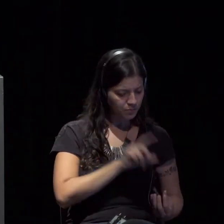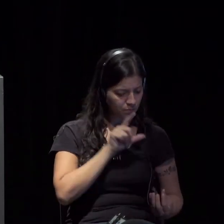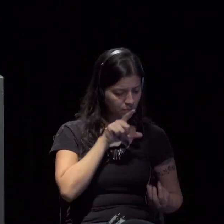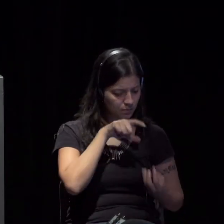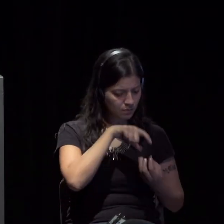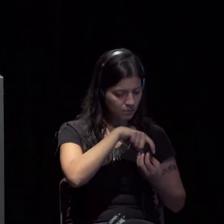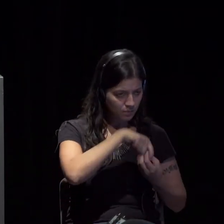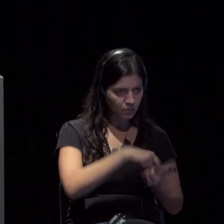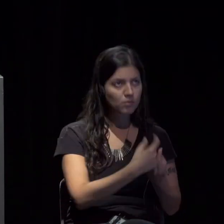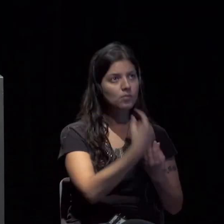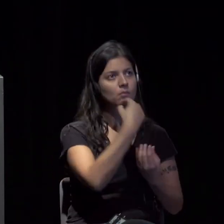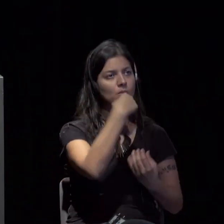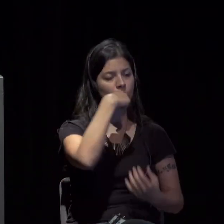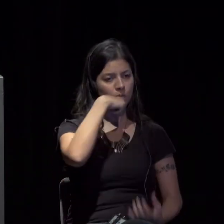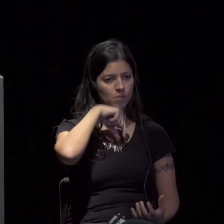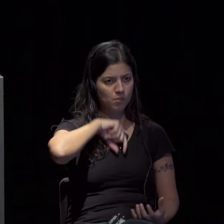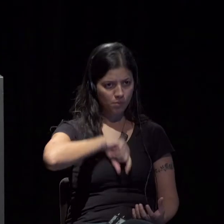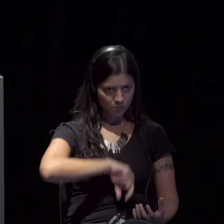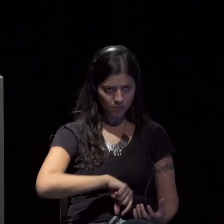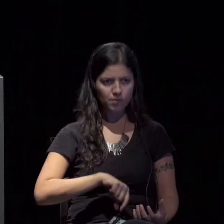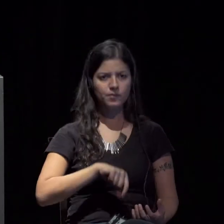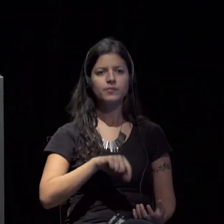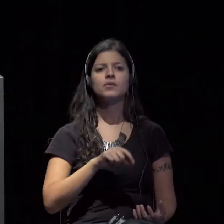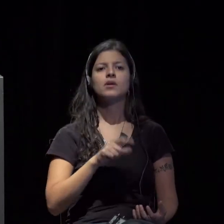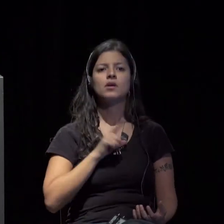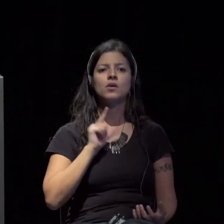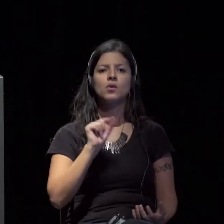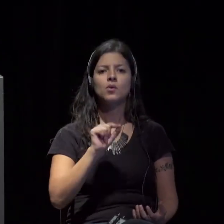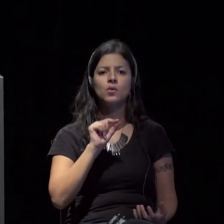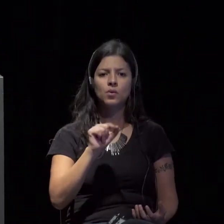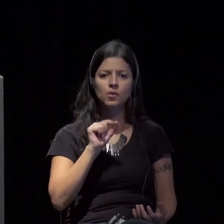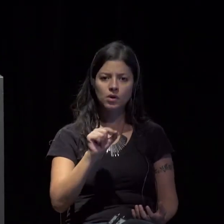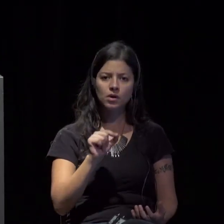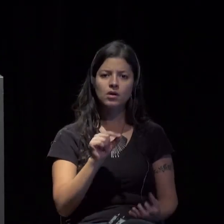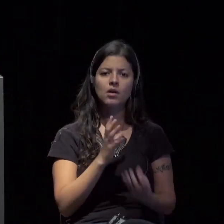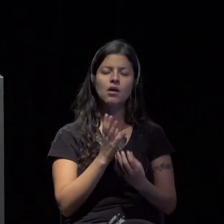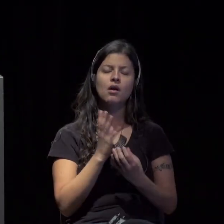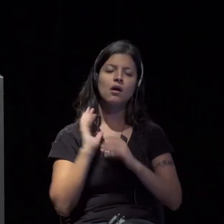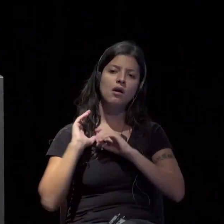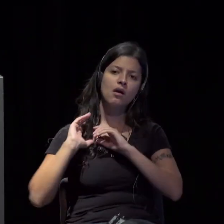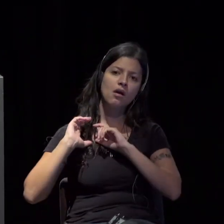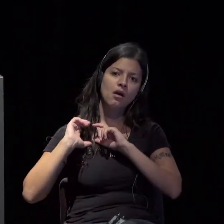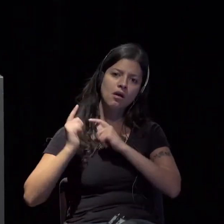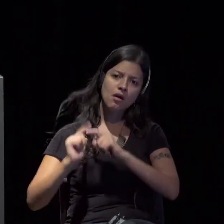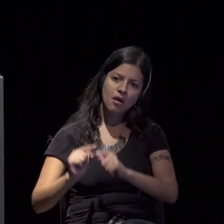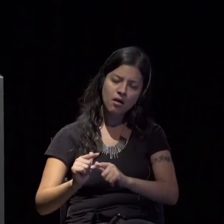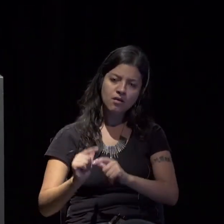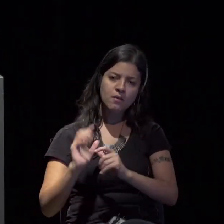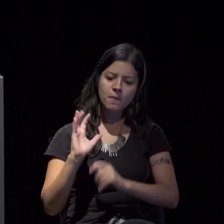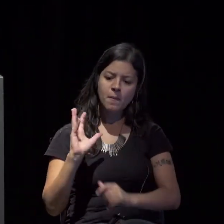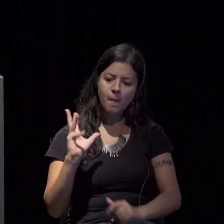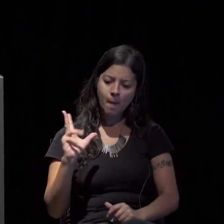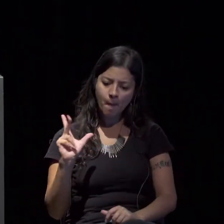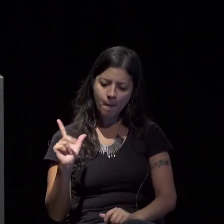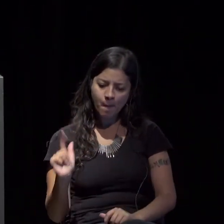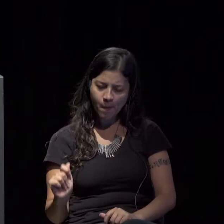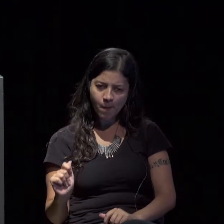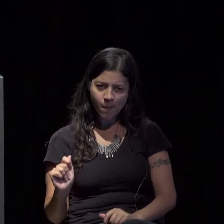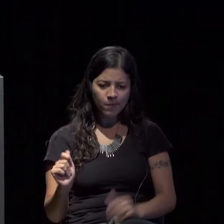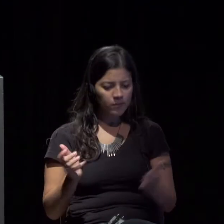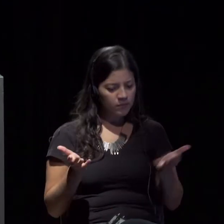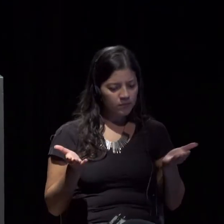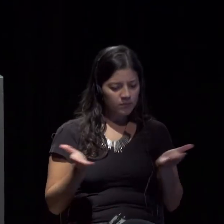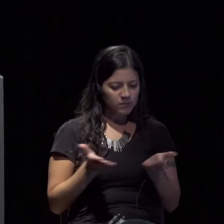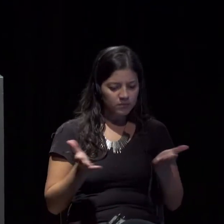cultural traditions in the process of defining a progressive present and future. However, the Sankofa